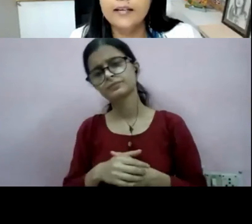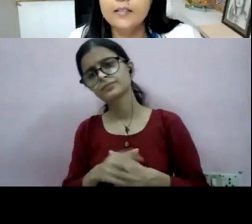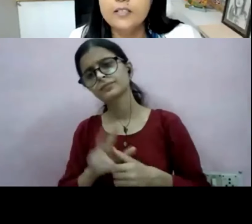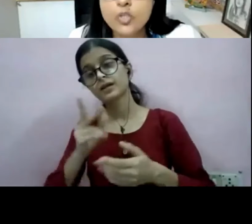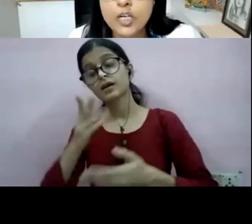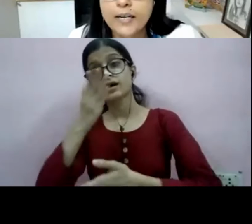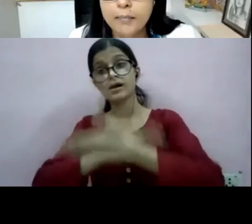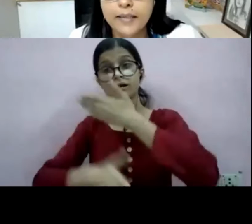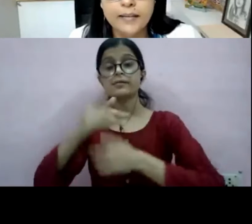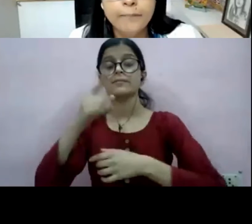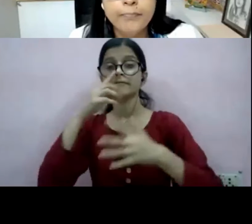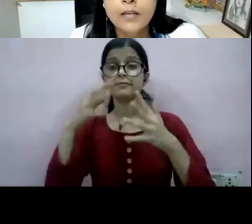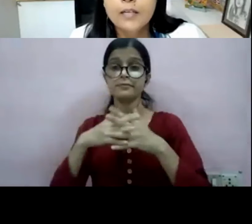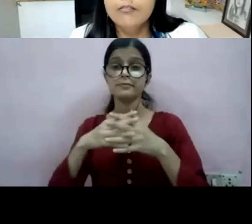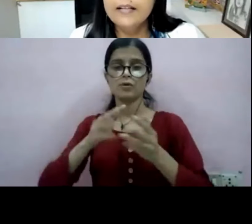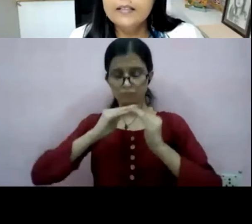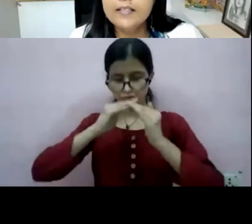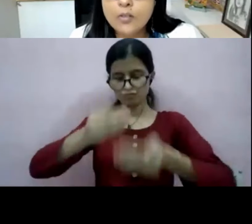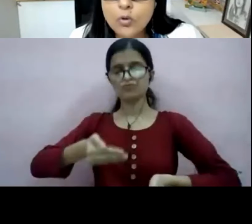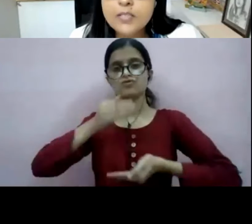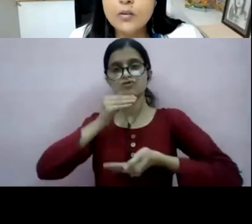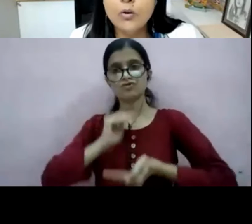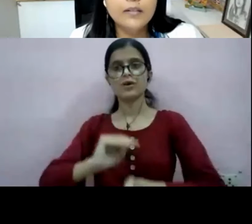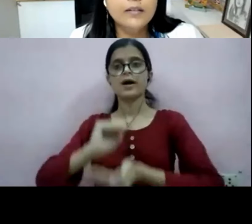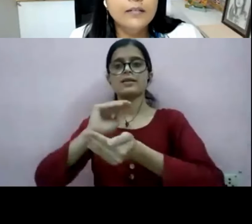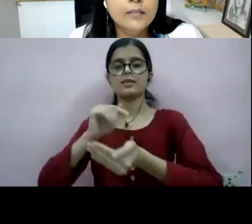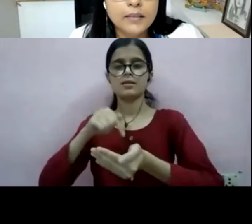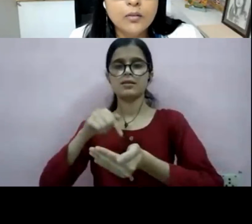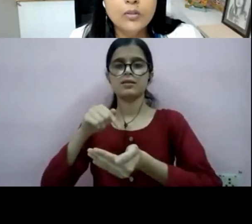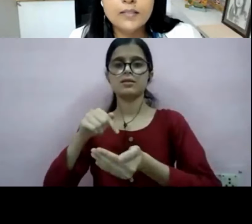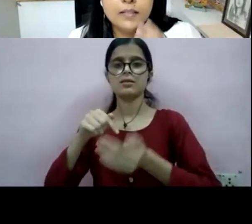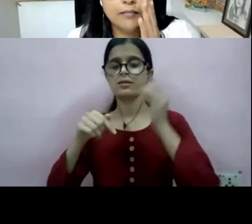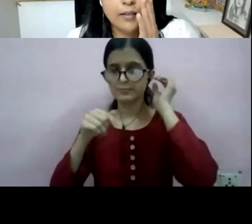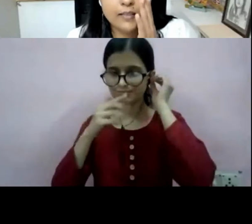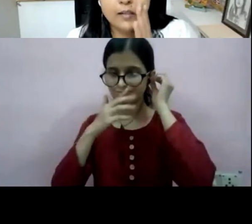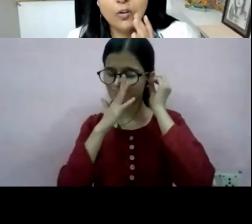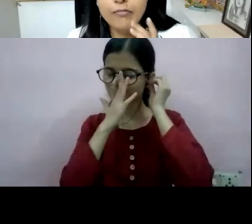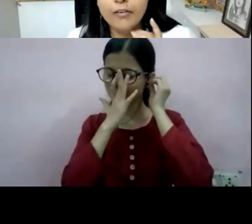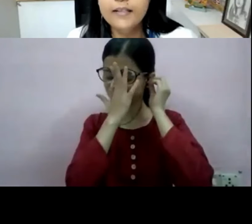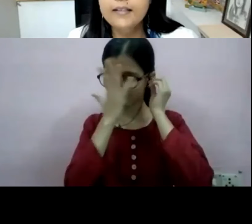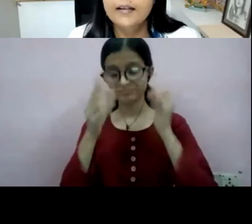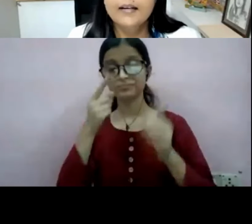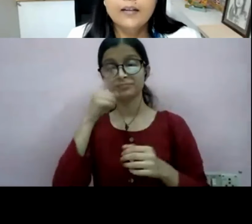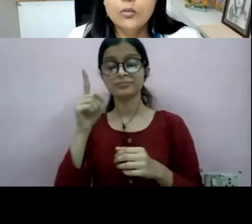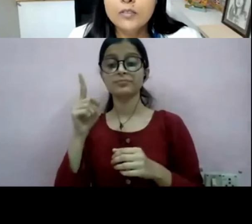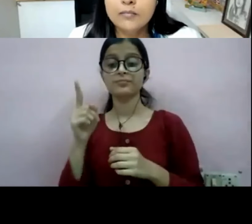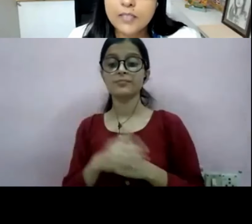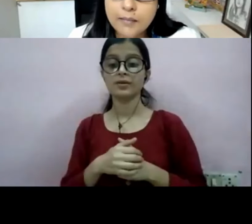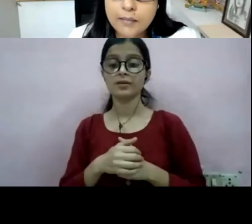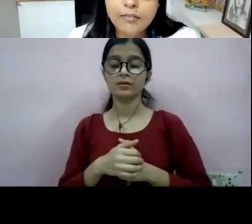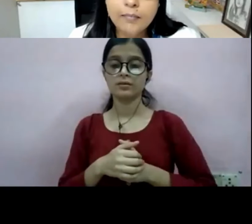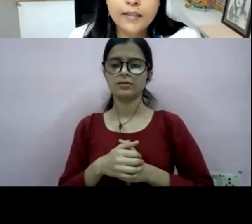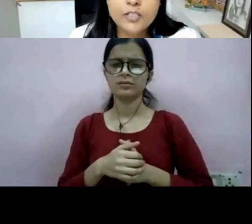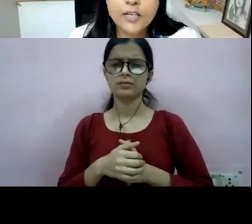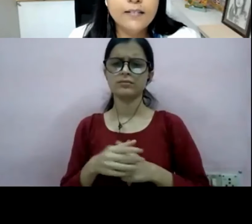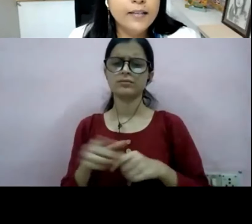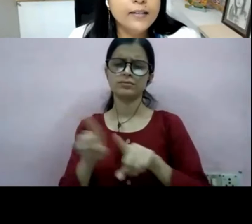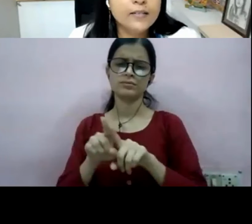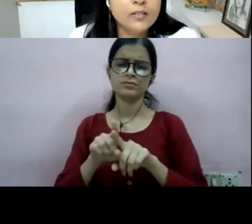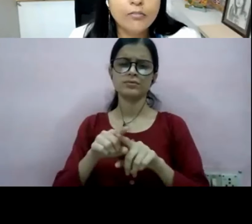with regards to childbearing. While the discourse on motherhood is otherwise glorified, disabled women